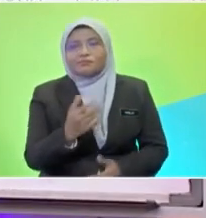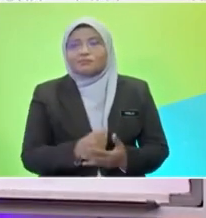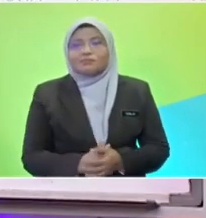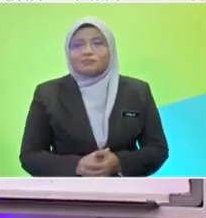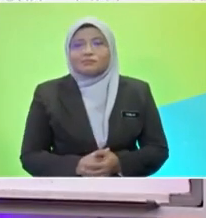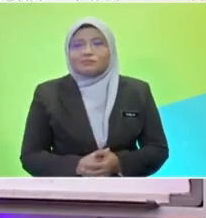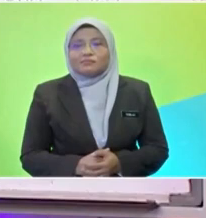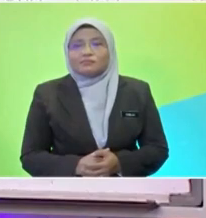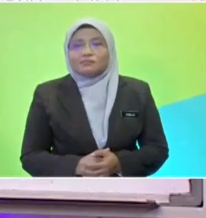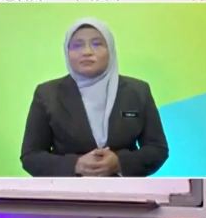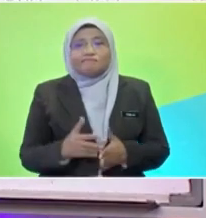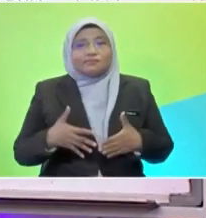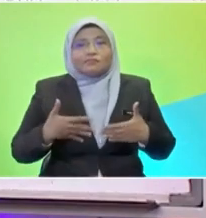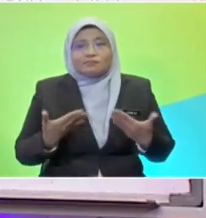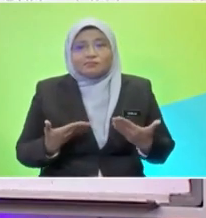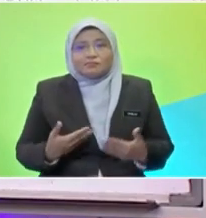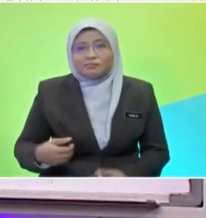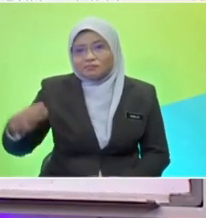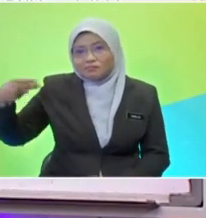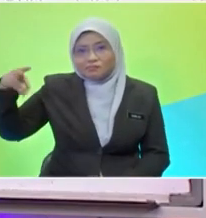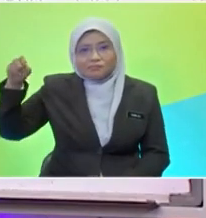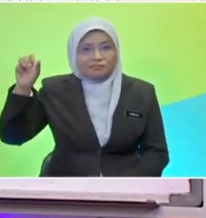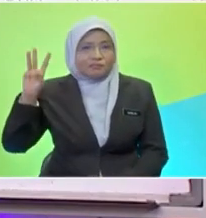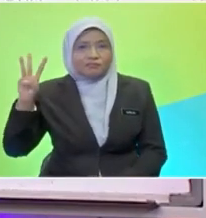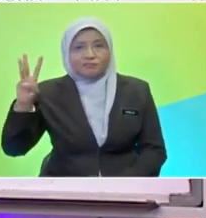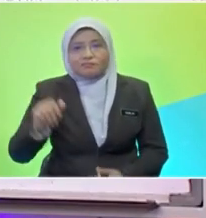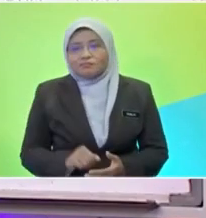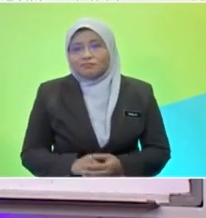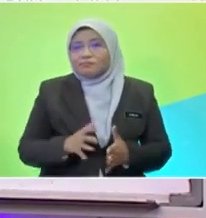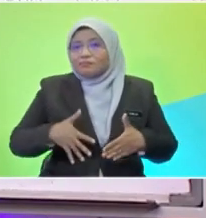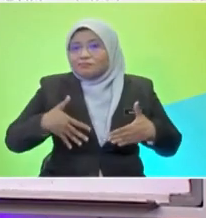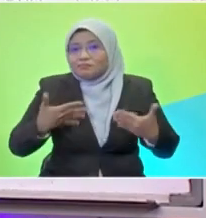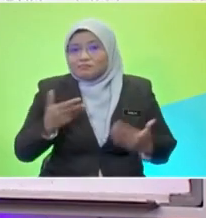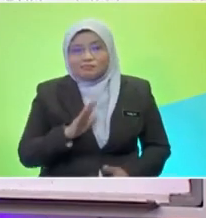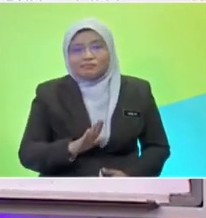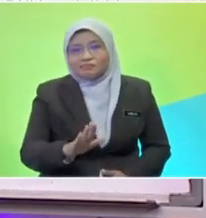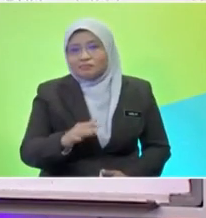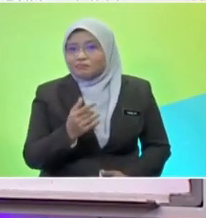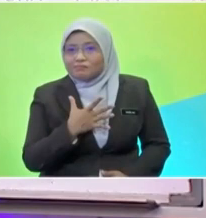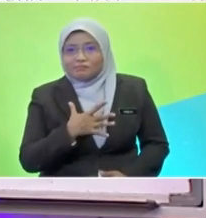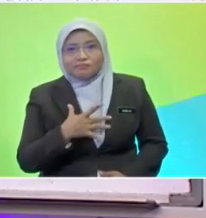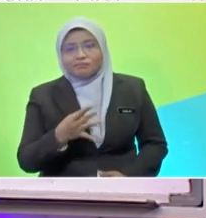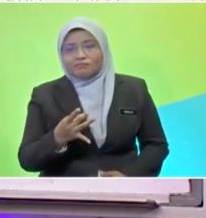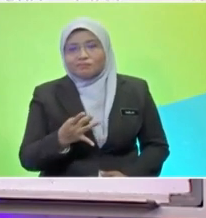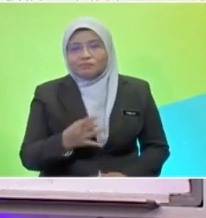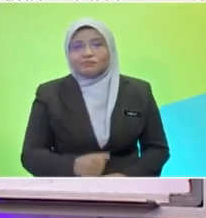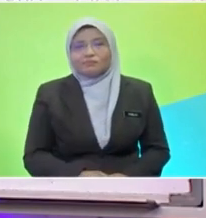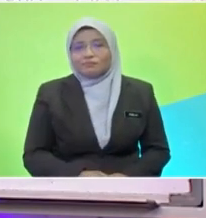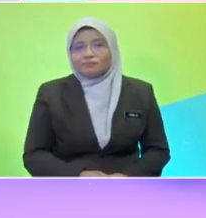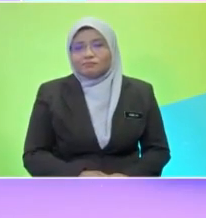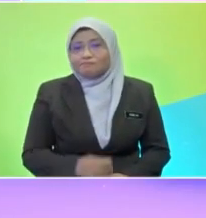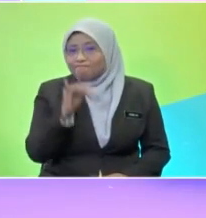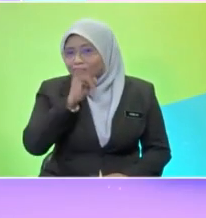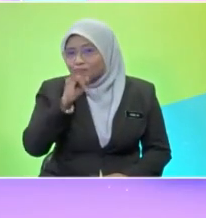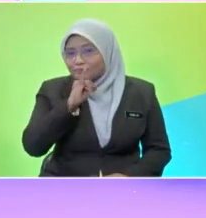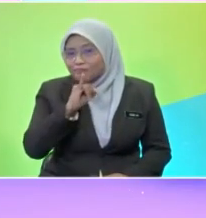right? Maybe their idol. So how did your favorite singer motivate you to become a singer today? Let's see